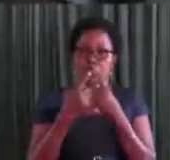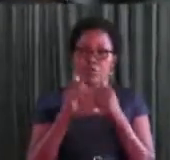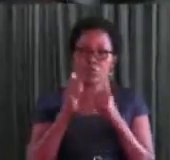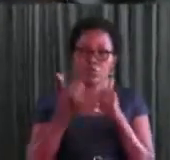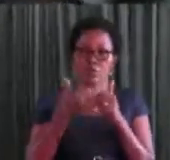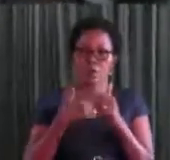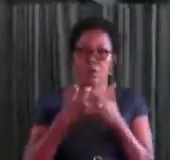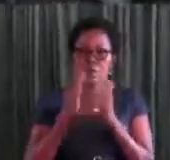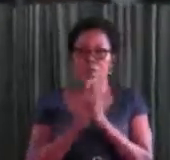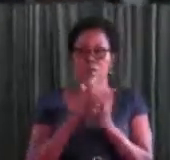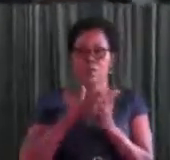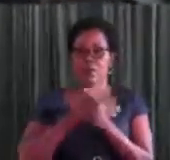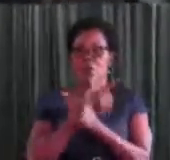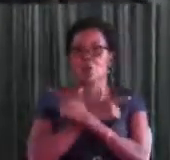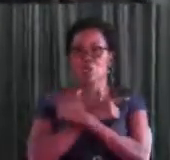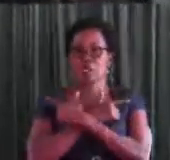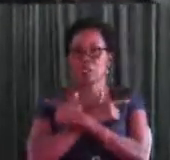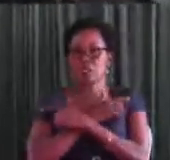with my colleagues.